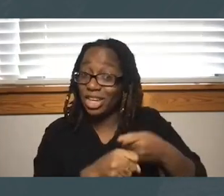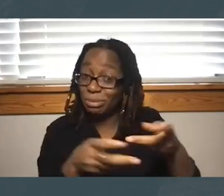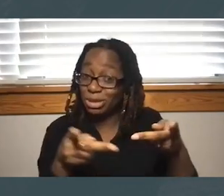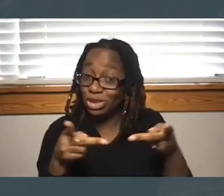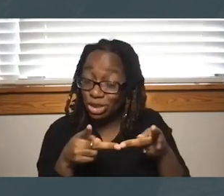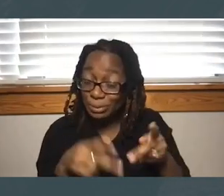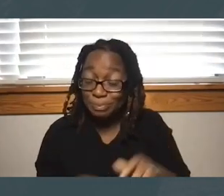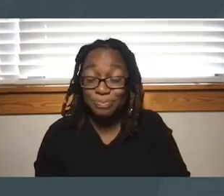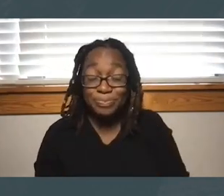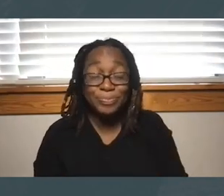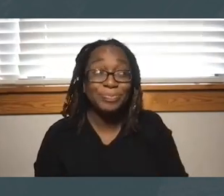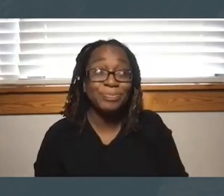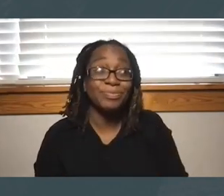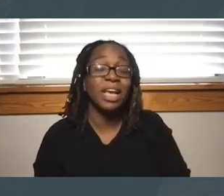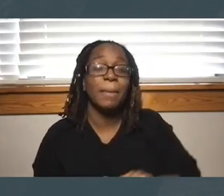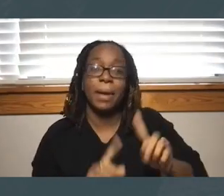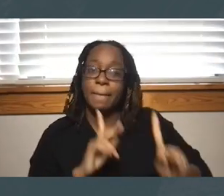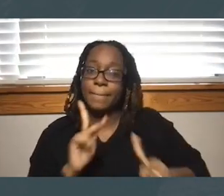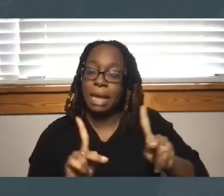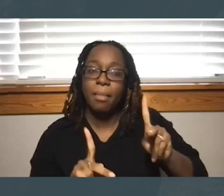people said,